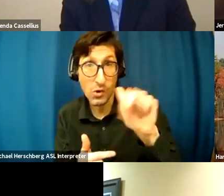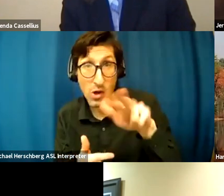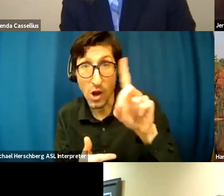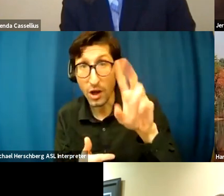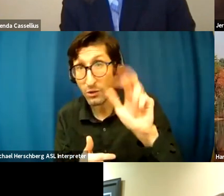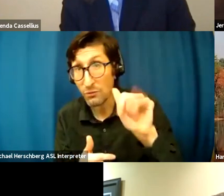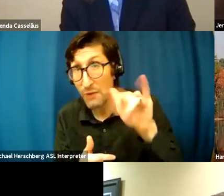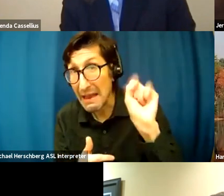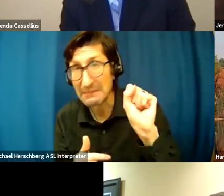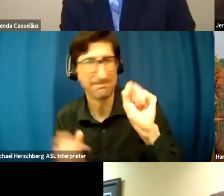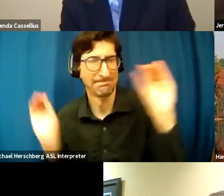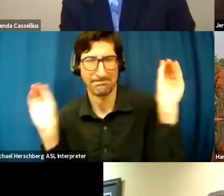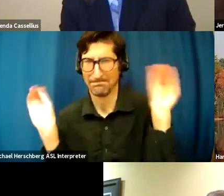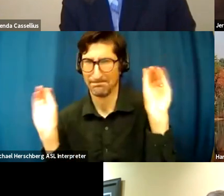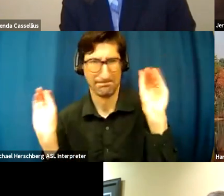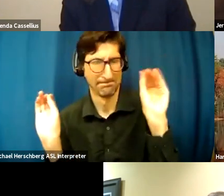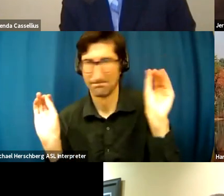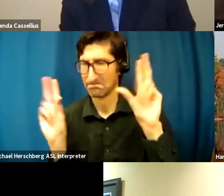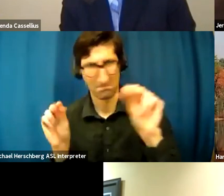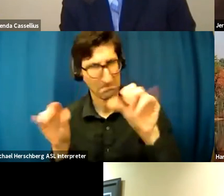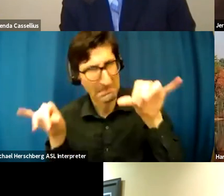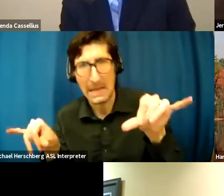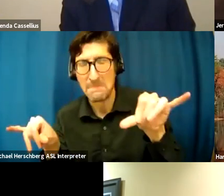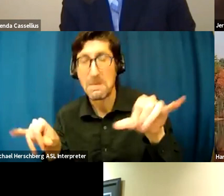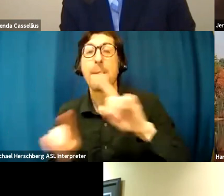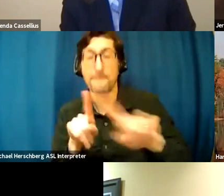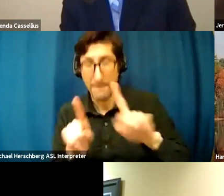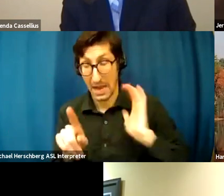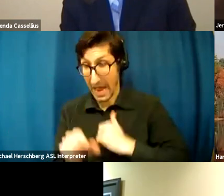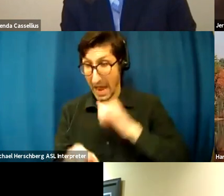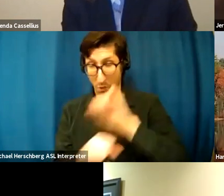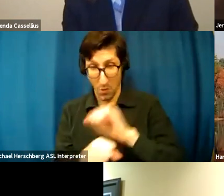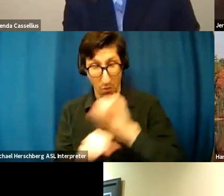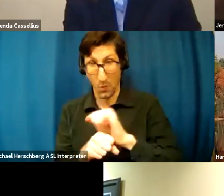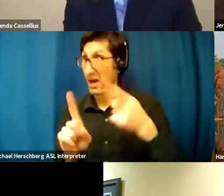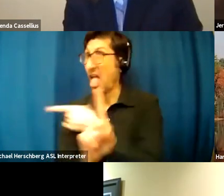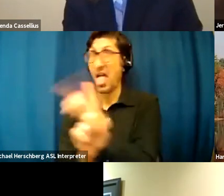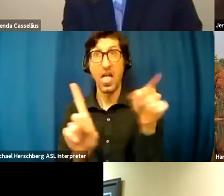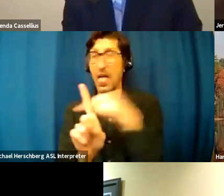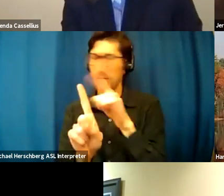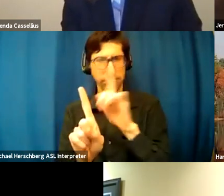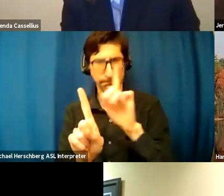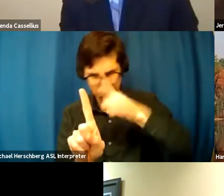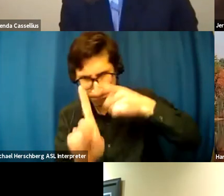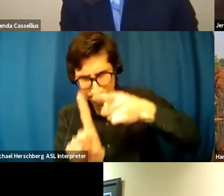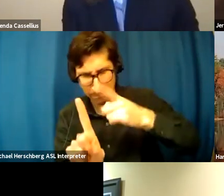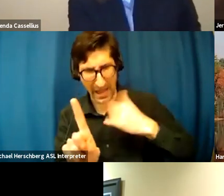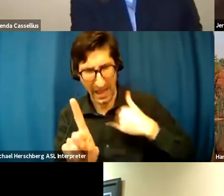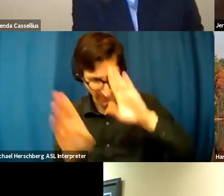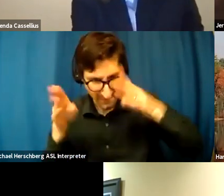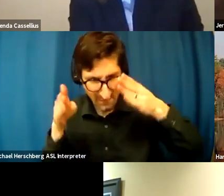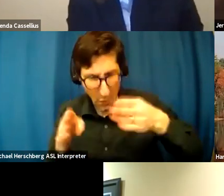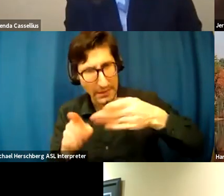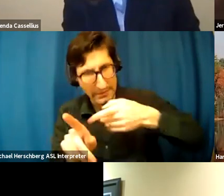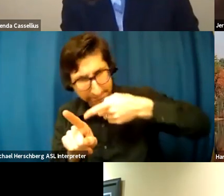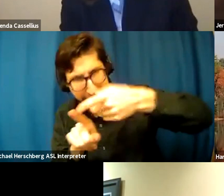work. Rather, it helps us reorganize and focus the work of the committee. Goals